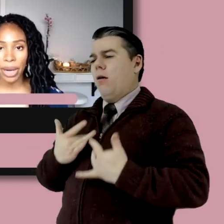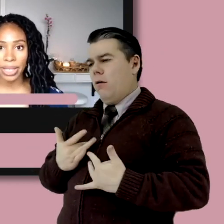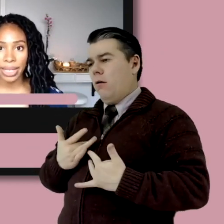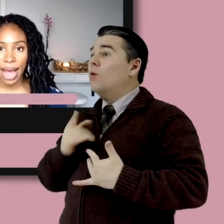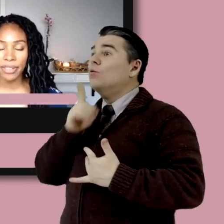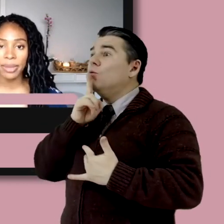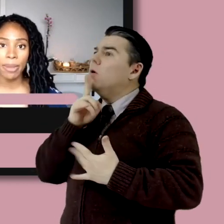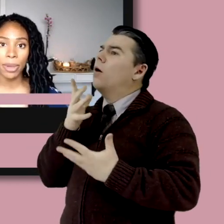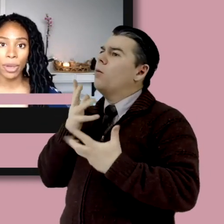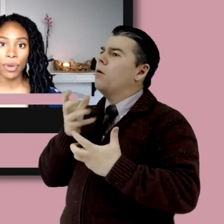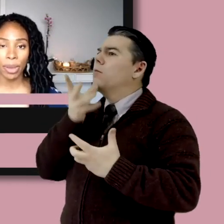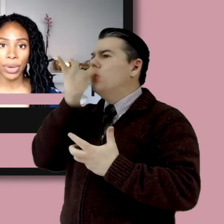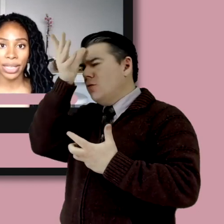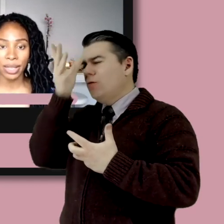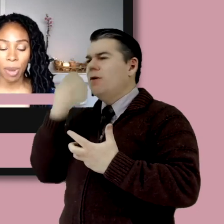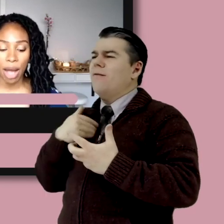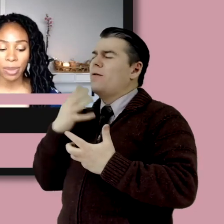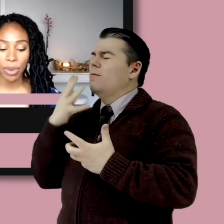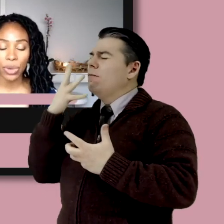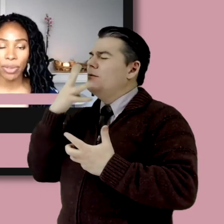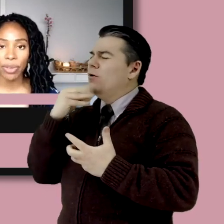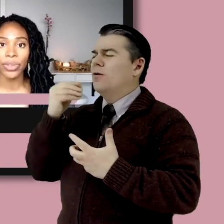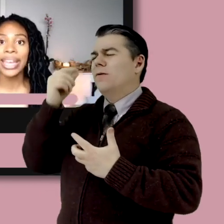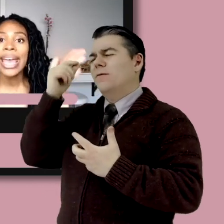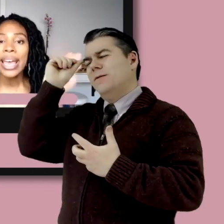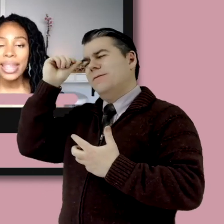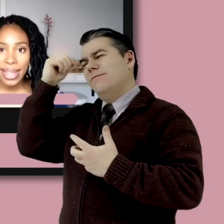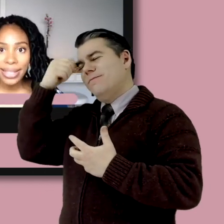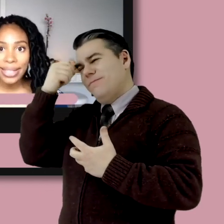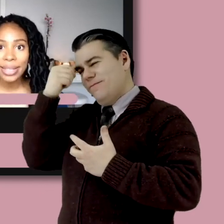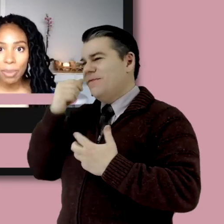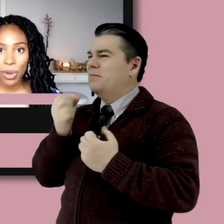want parents to have as many beautiful memories as possible. So I figured, like,